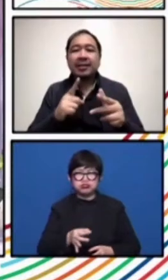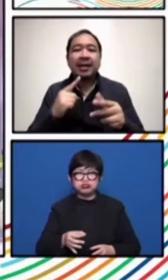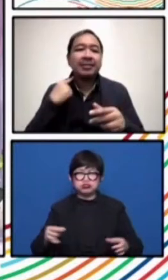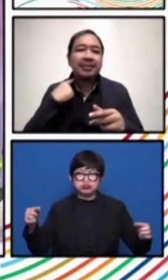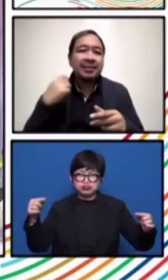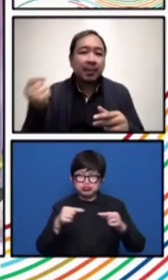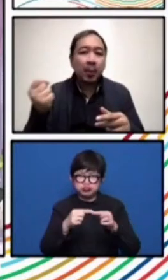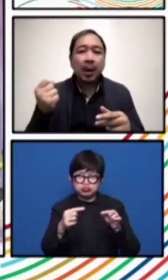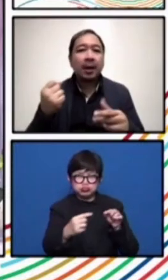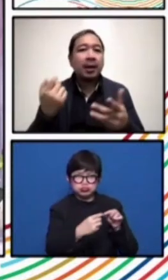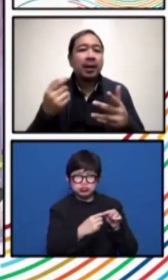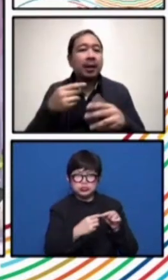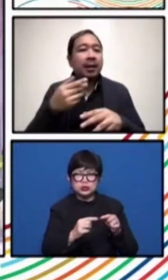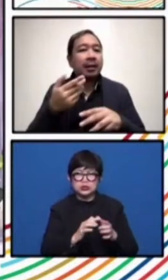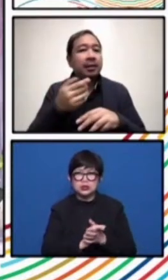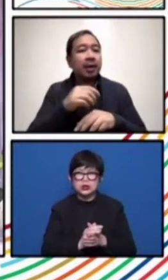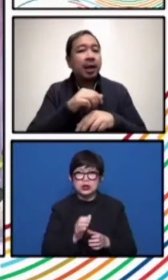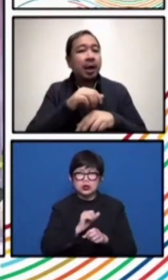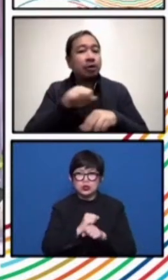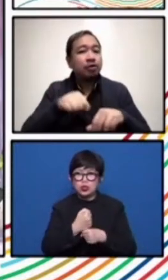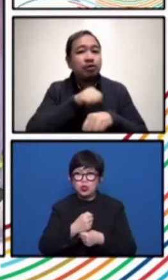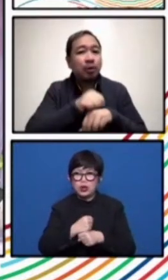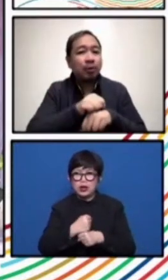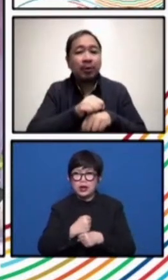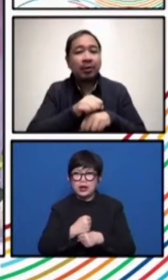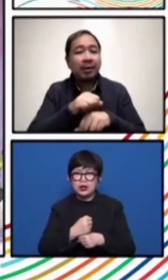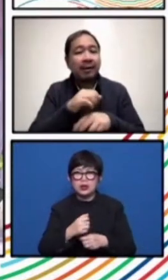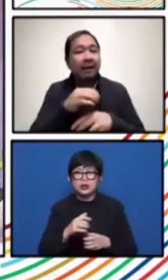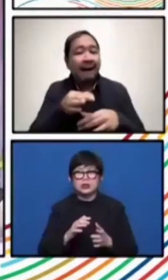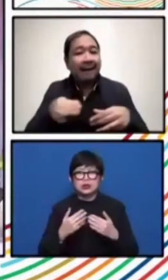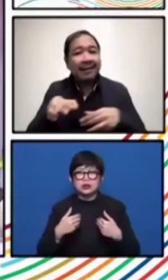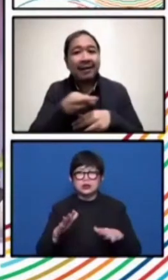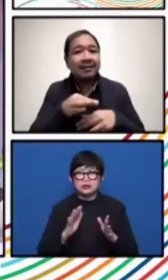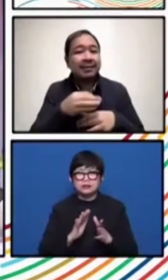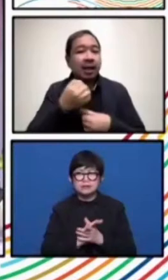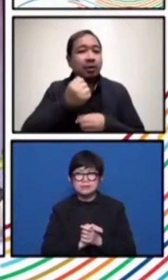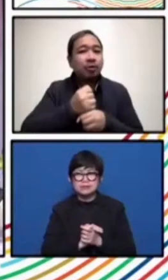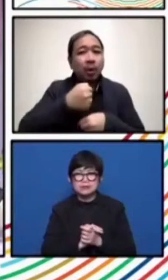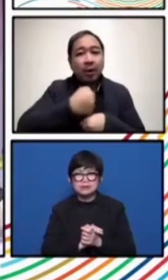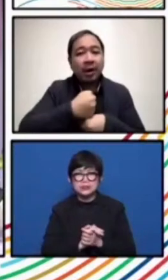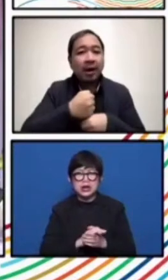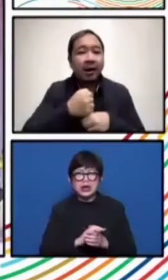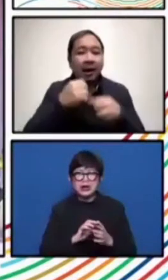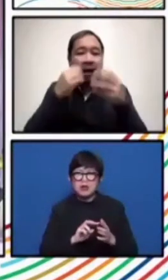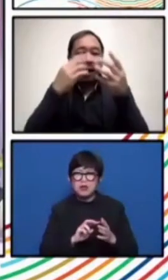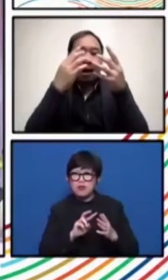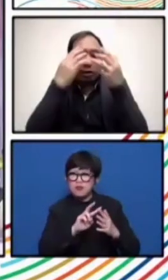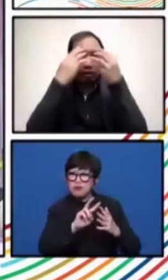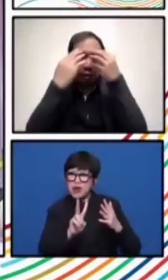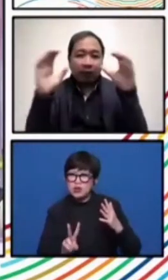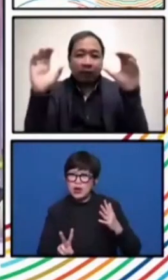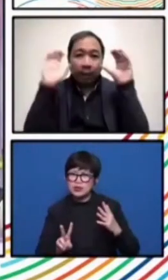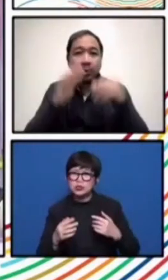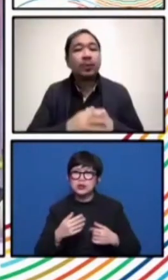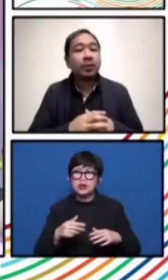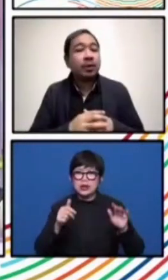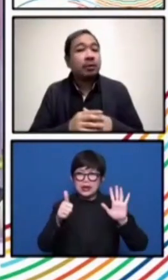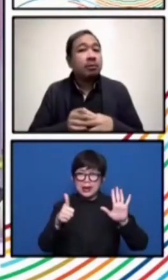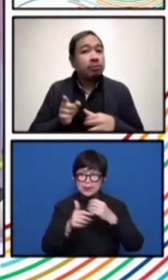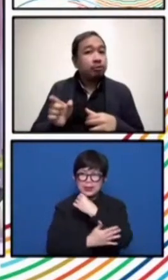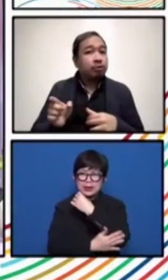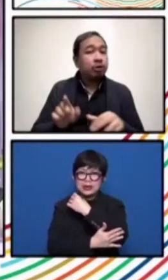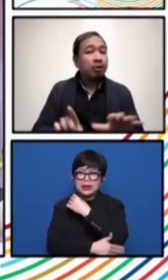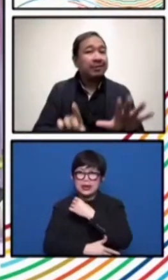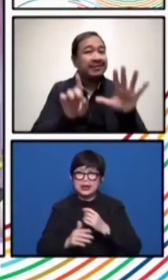Islands Tonga Vanuatu and six of these countries have either completed